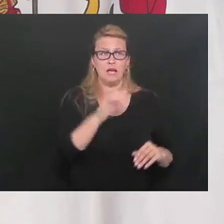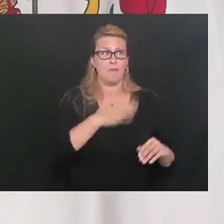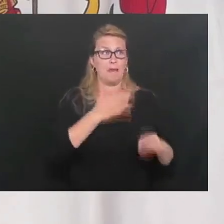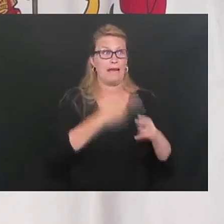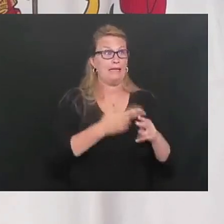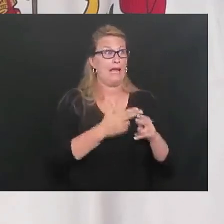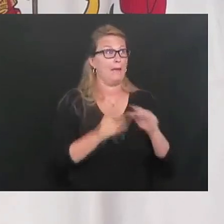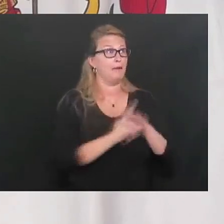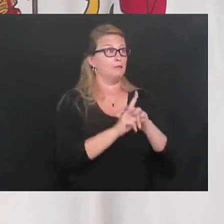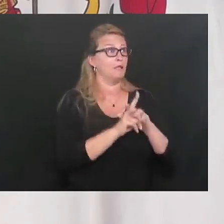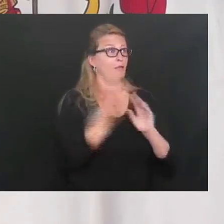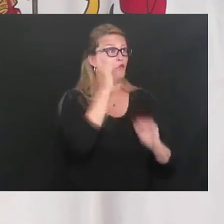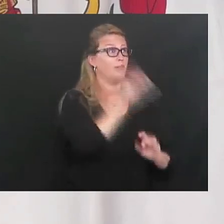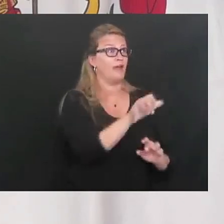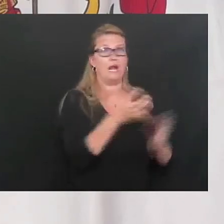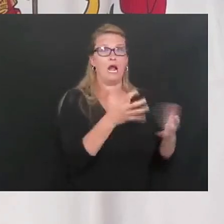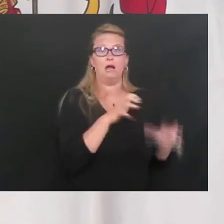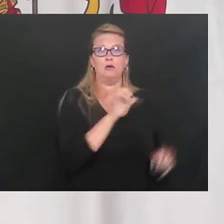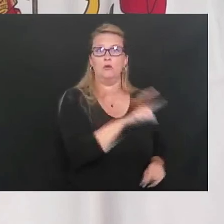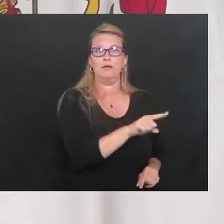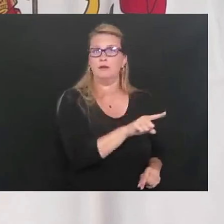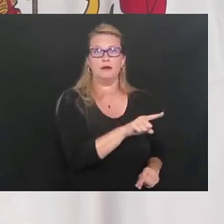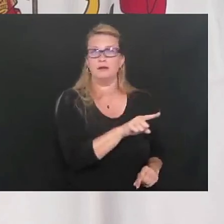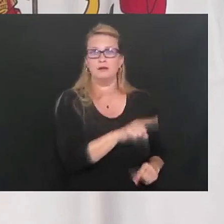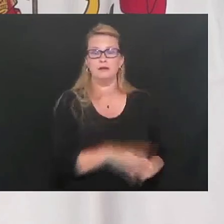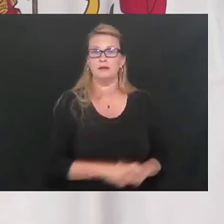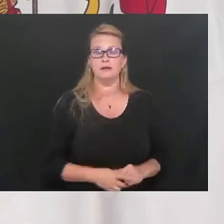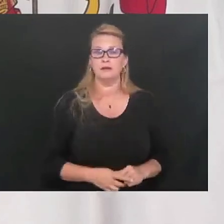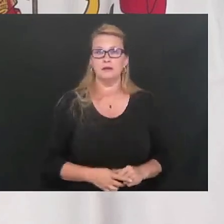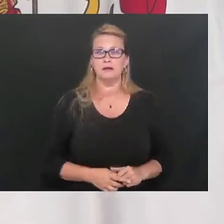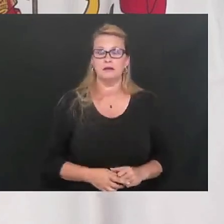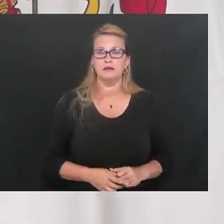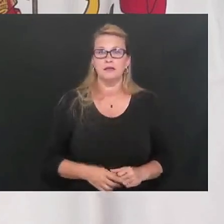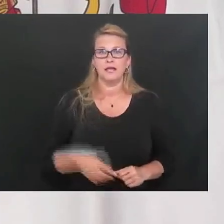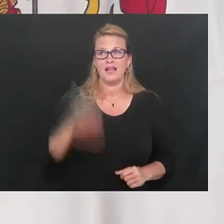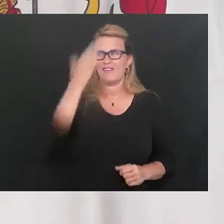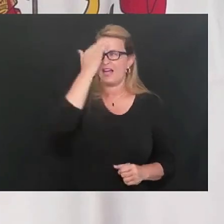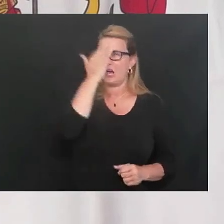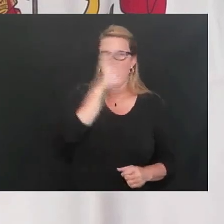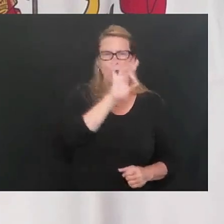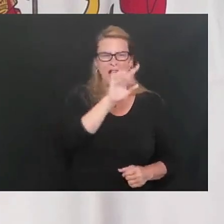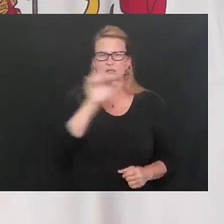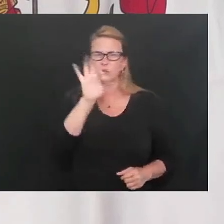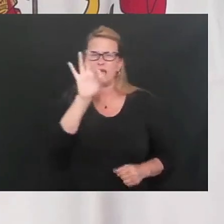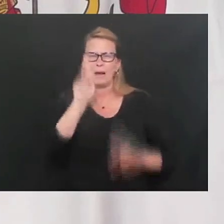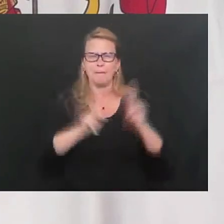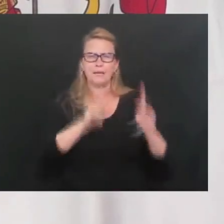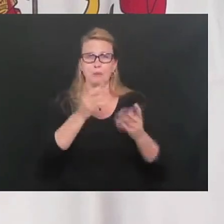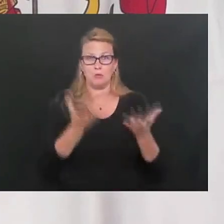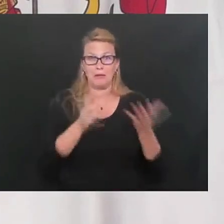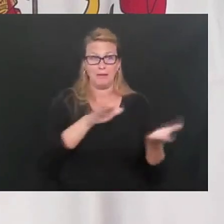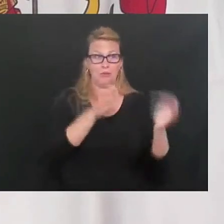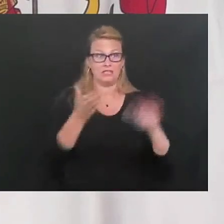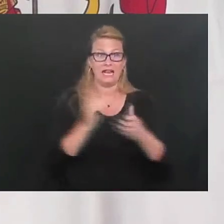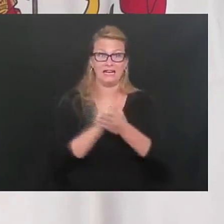Justice. I don't want to take that chance. And if I know that 8 or 9 are going to die by next